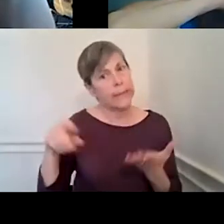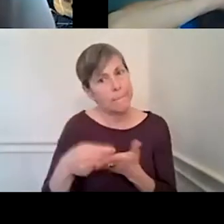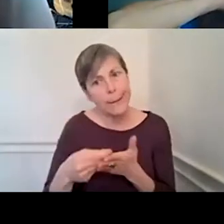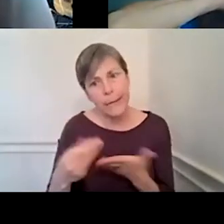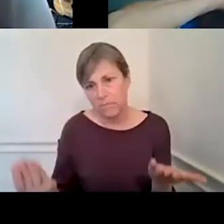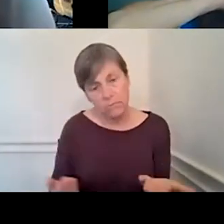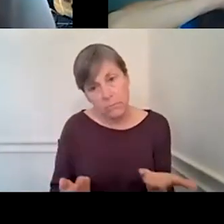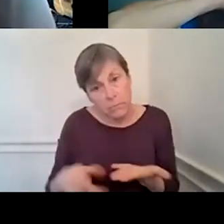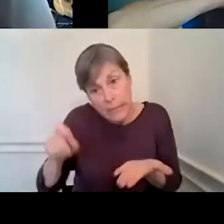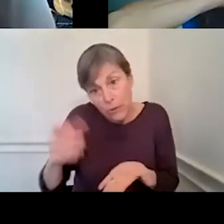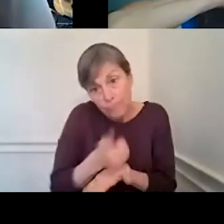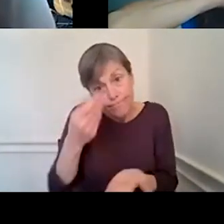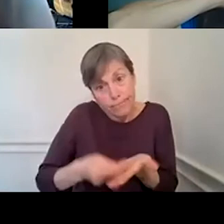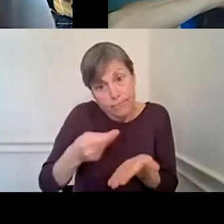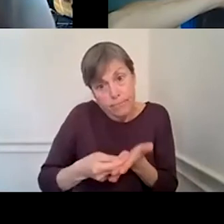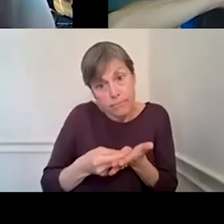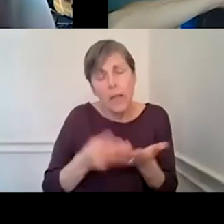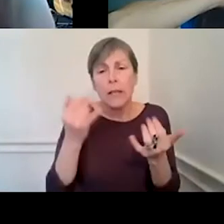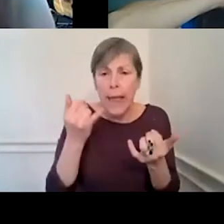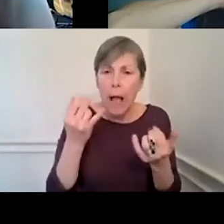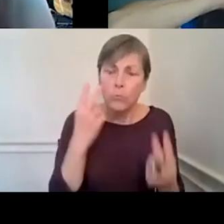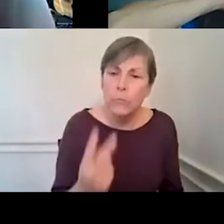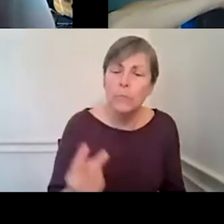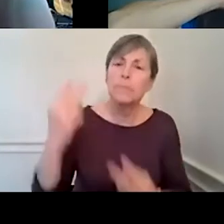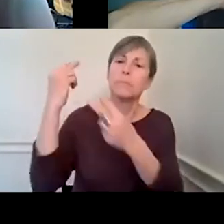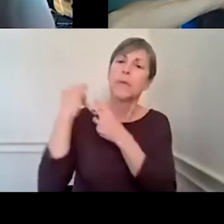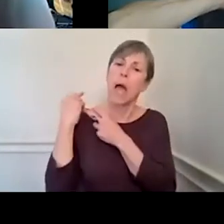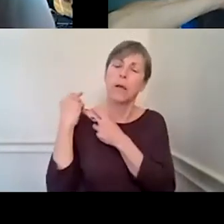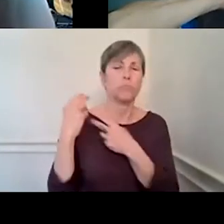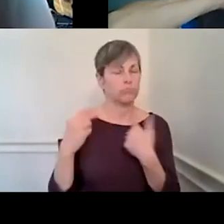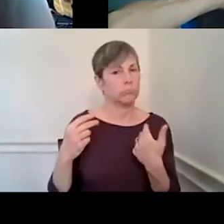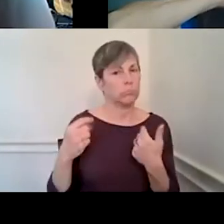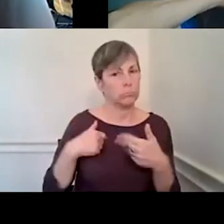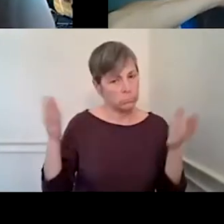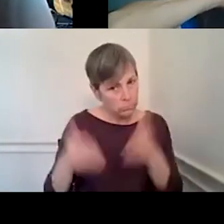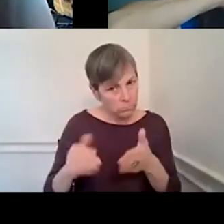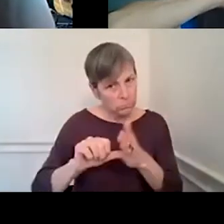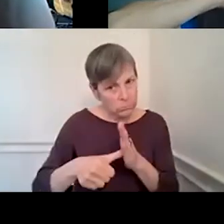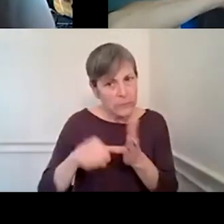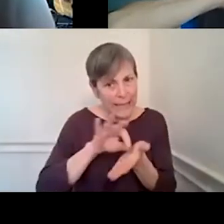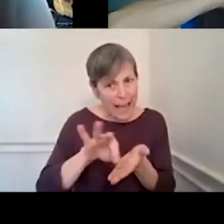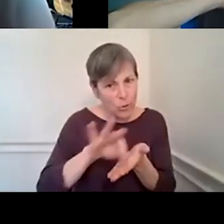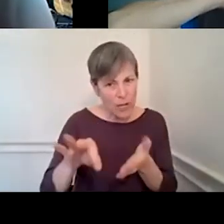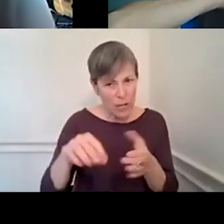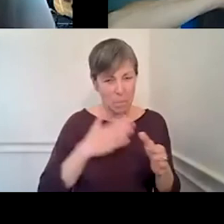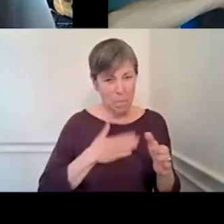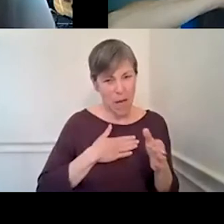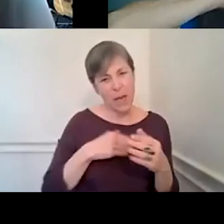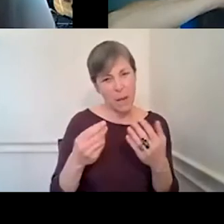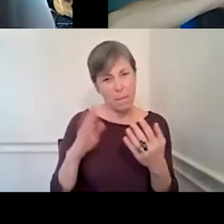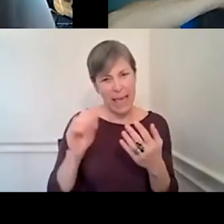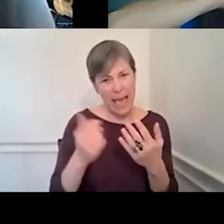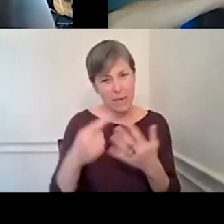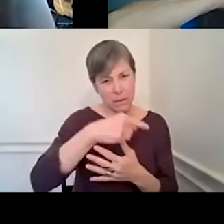one. But looking back, I actually focused in accounting in undergrad, and then pursued